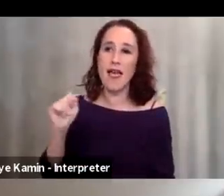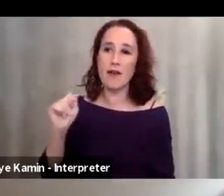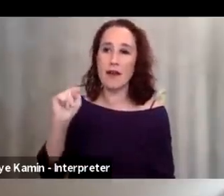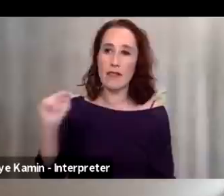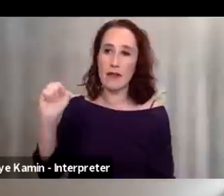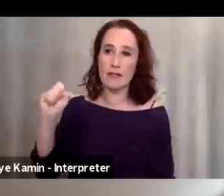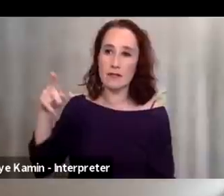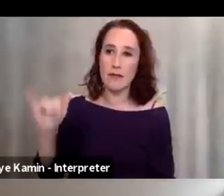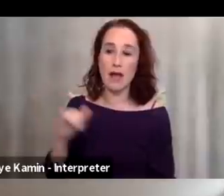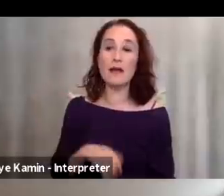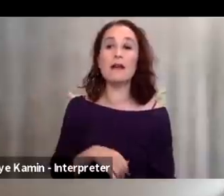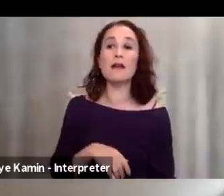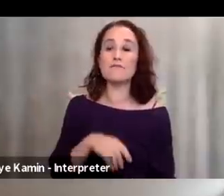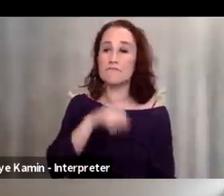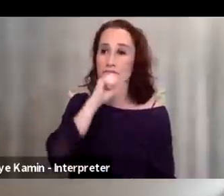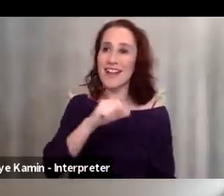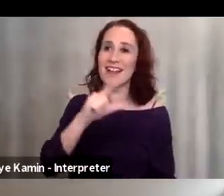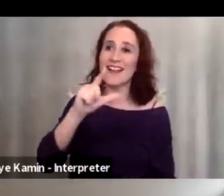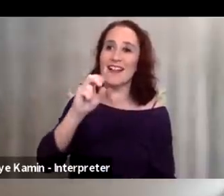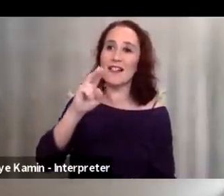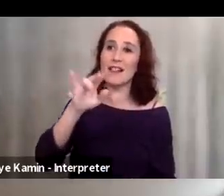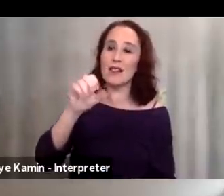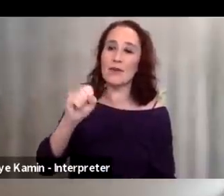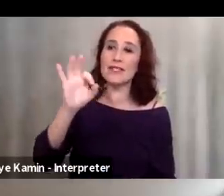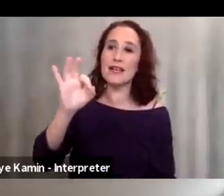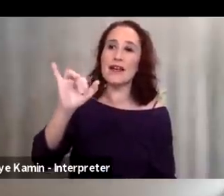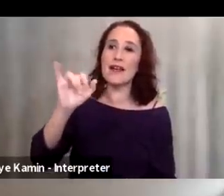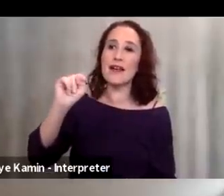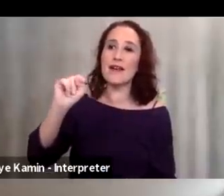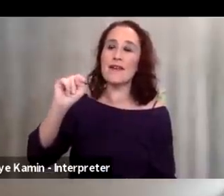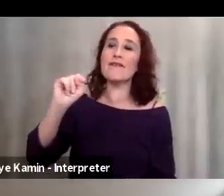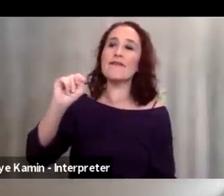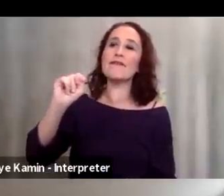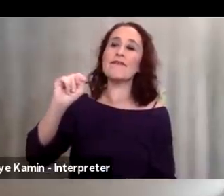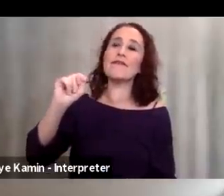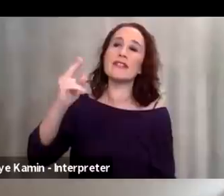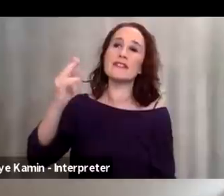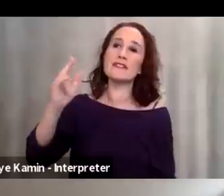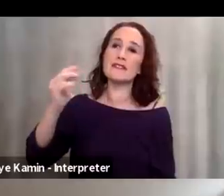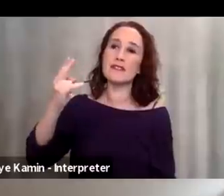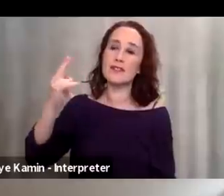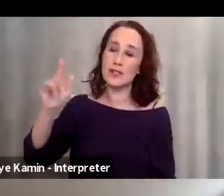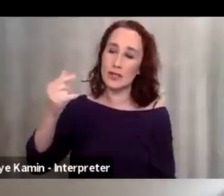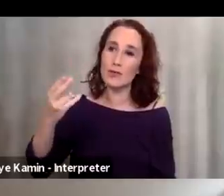I actually really love Louise Fitzhugh's writing to this day, because I feel like she doesn't